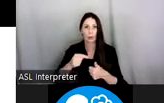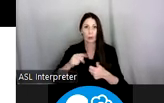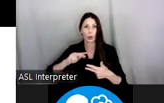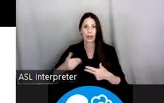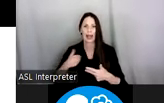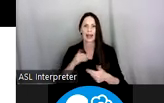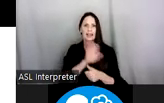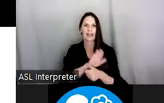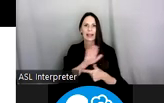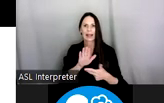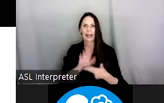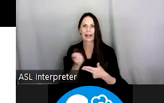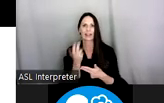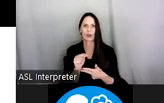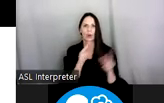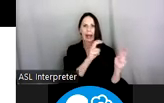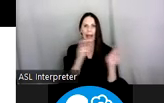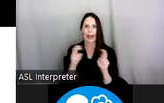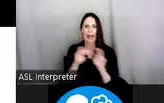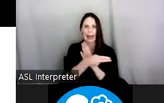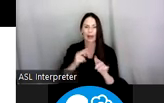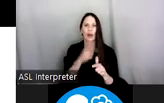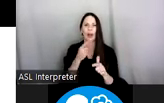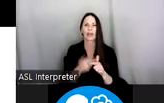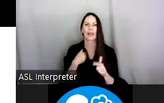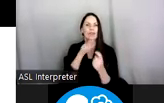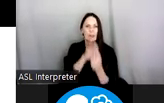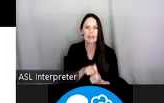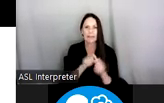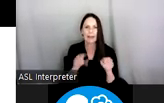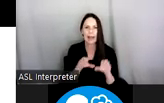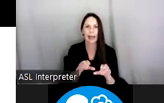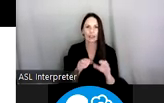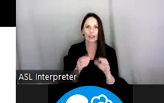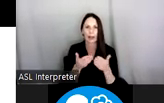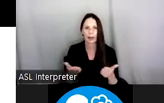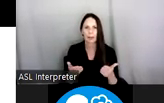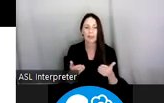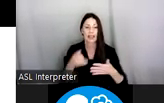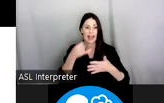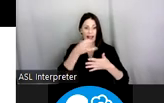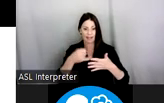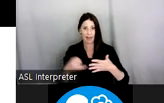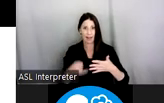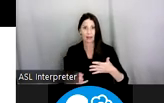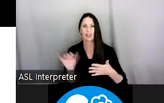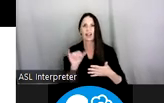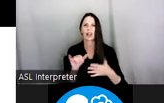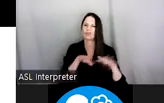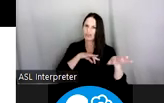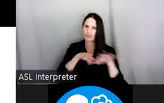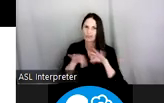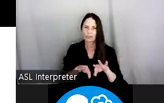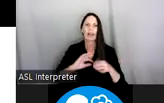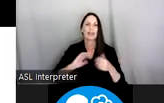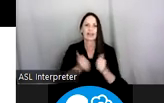header. And then there's very specific action items and line items that are like, this is how we're going to meet this goal. This is